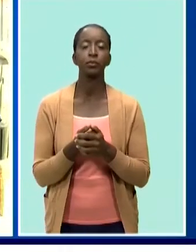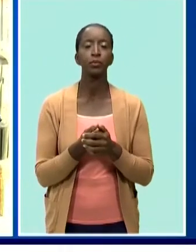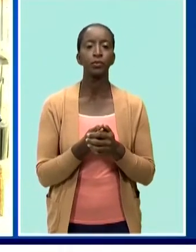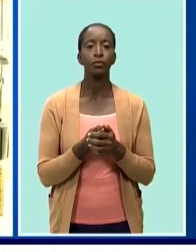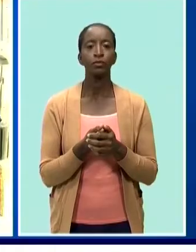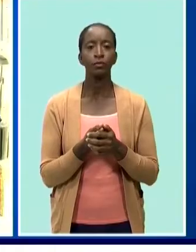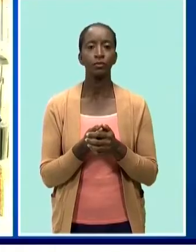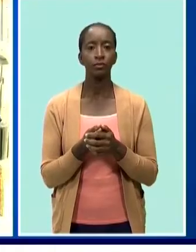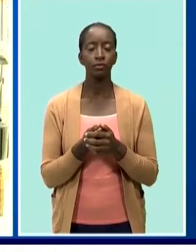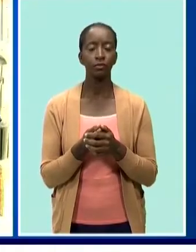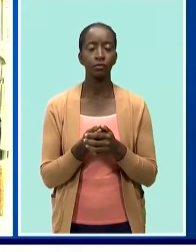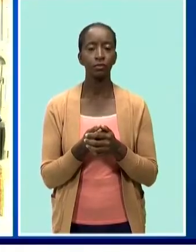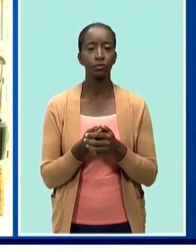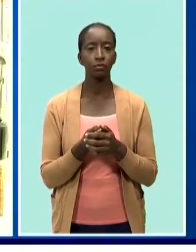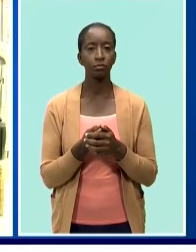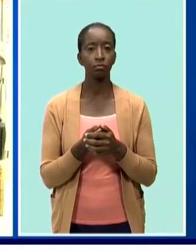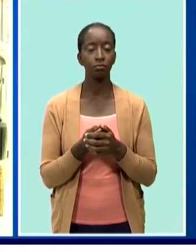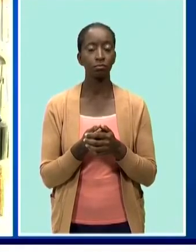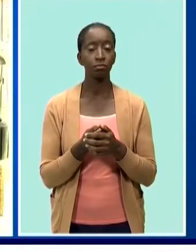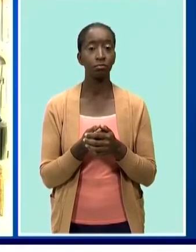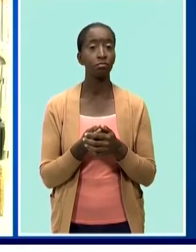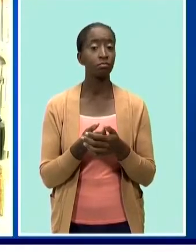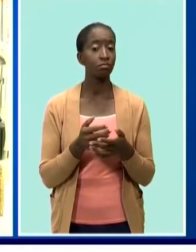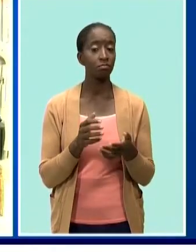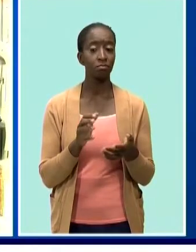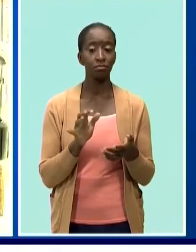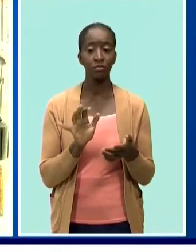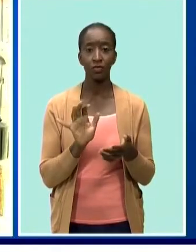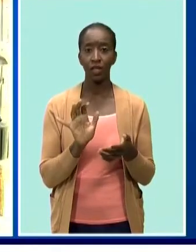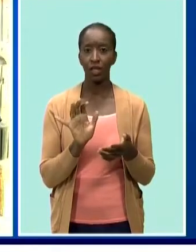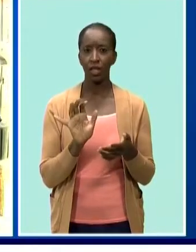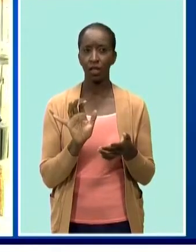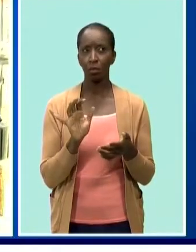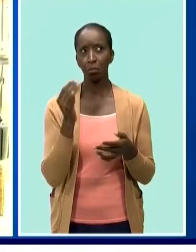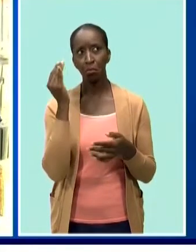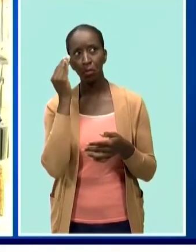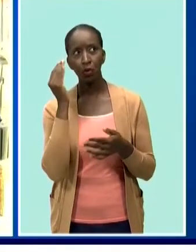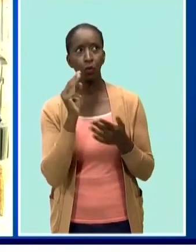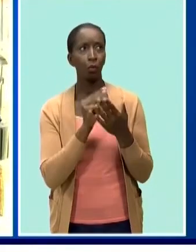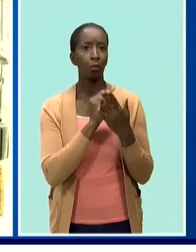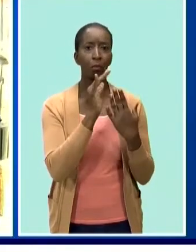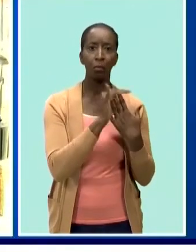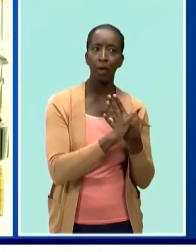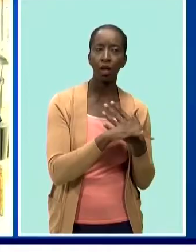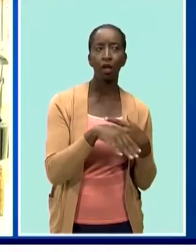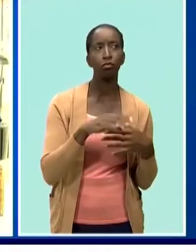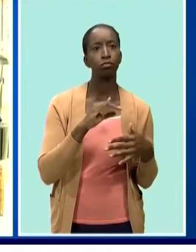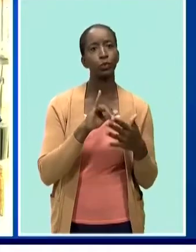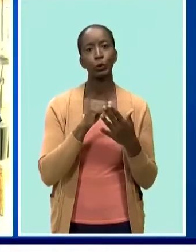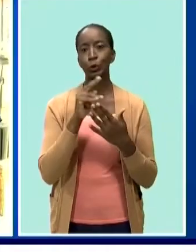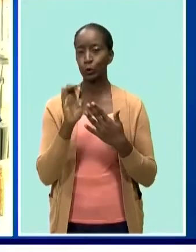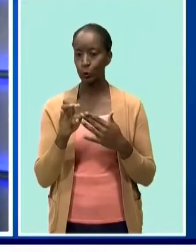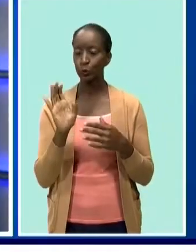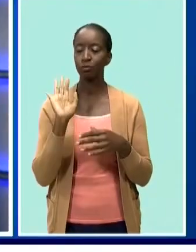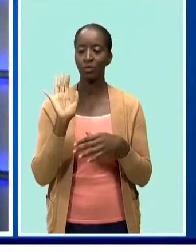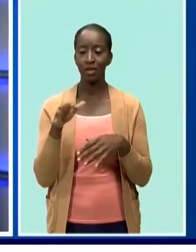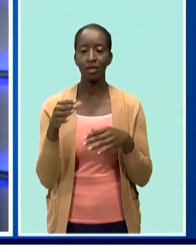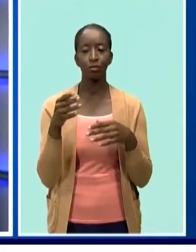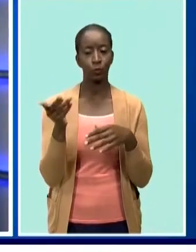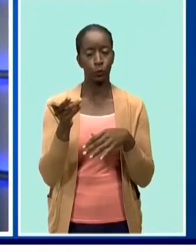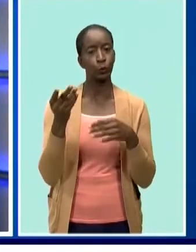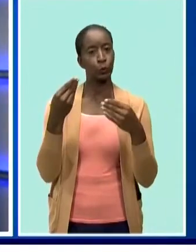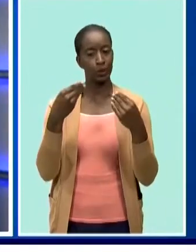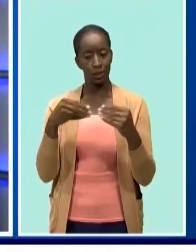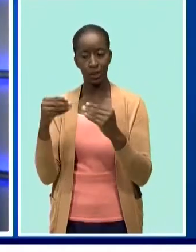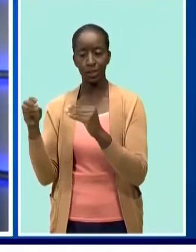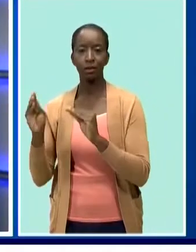to complete the range, and we expect that probably by the end of May, early June, that will be online as well. In the meantime, he says